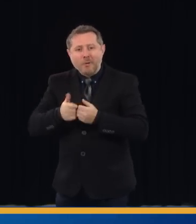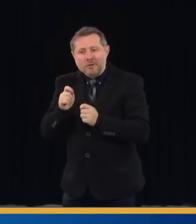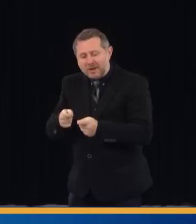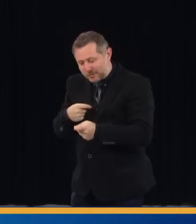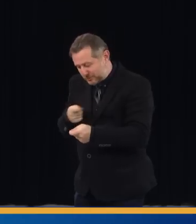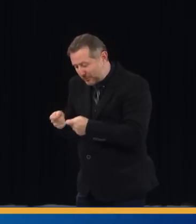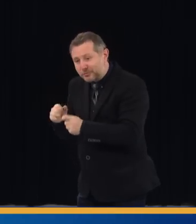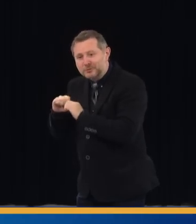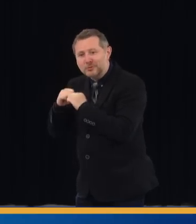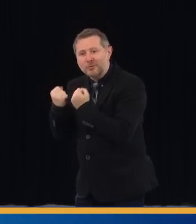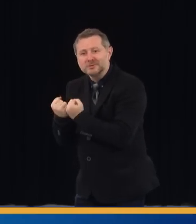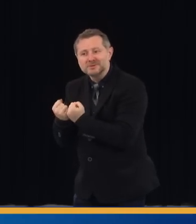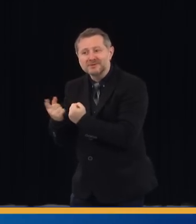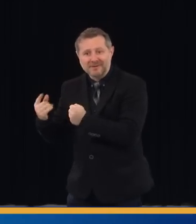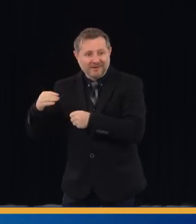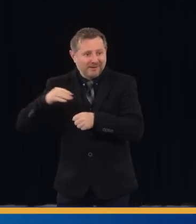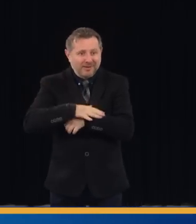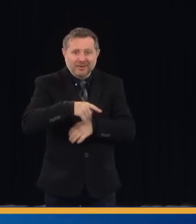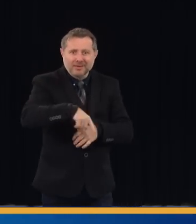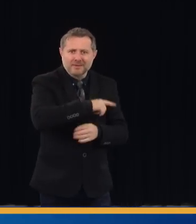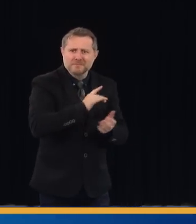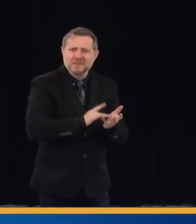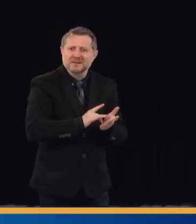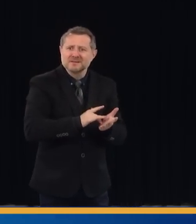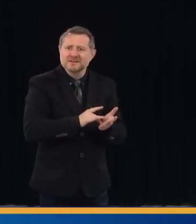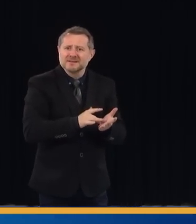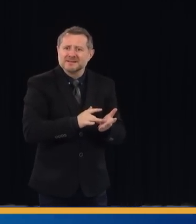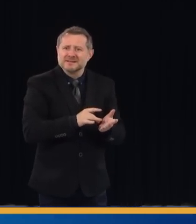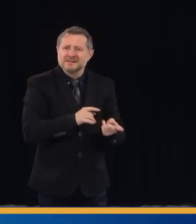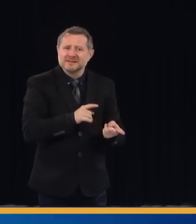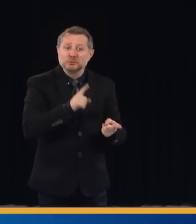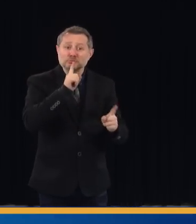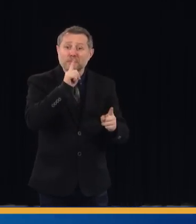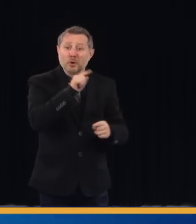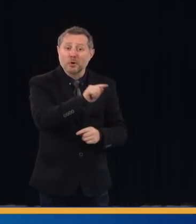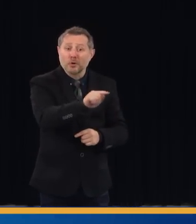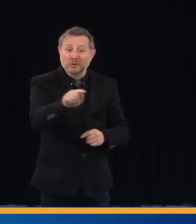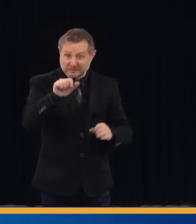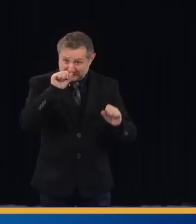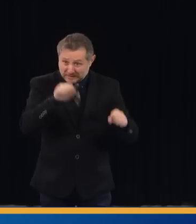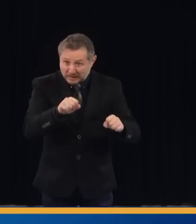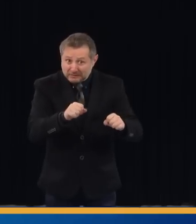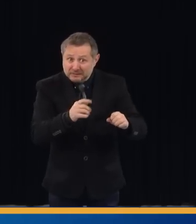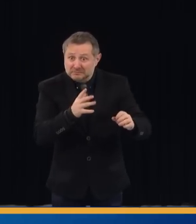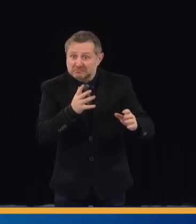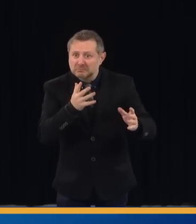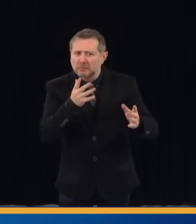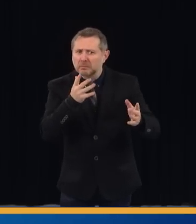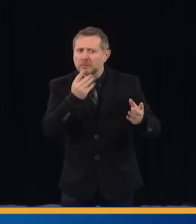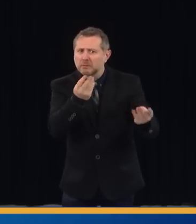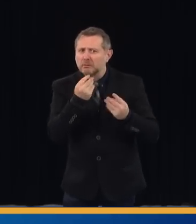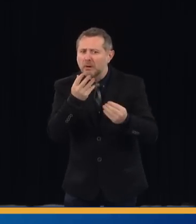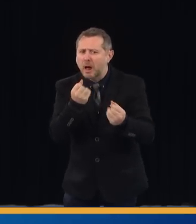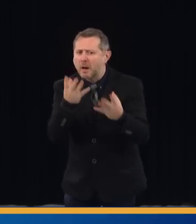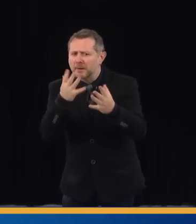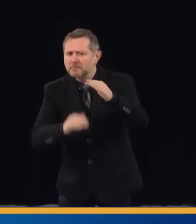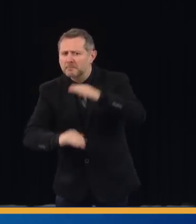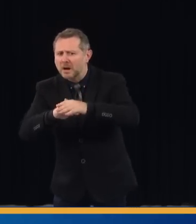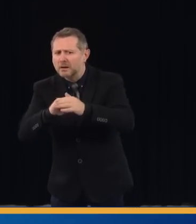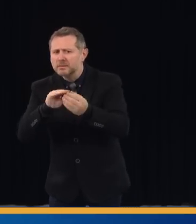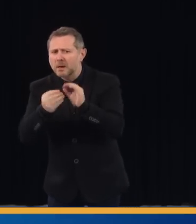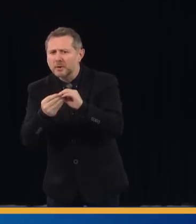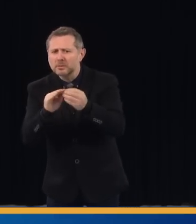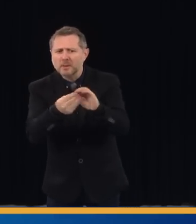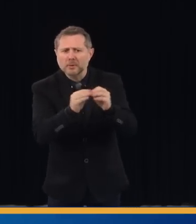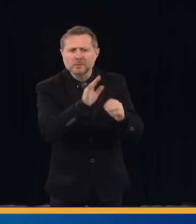capacity. We now have first responders who are getting sick, and the workforce is dropping. Well, that was inevitable, right? That